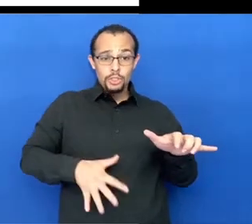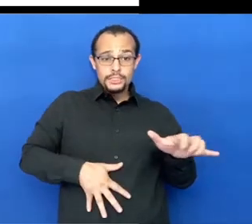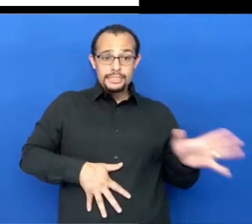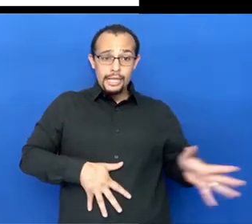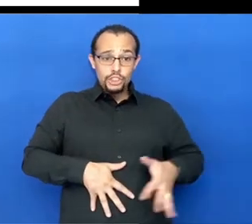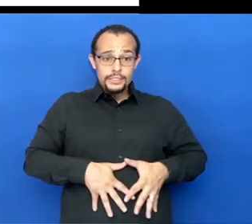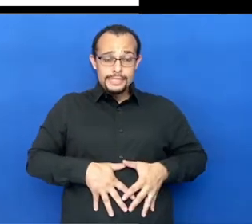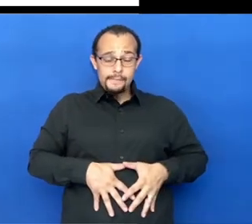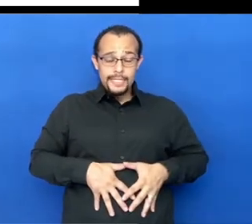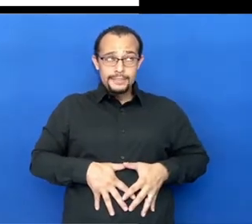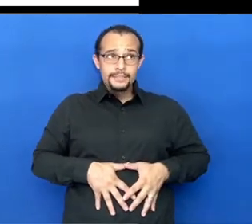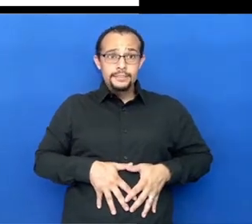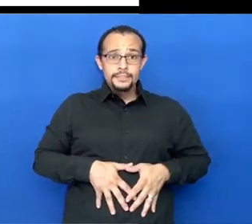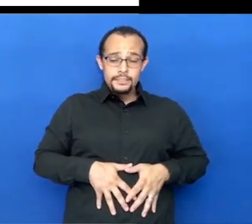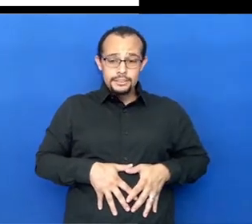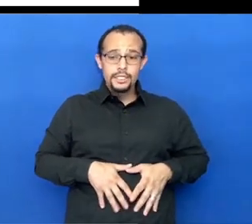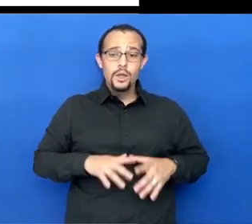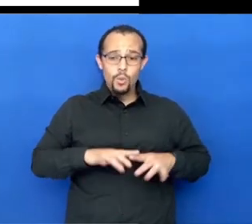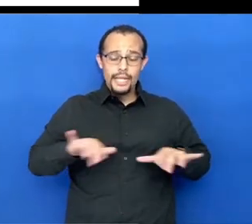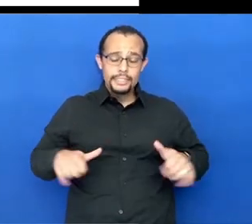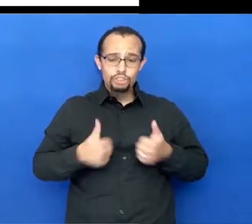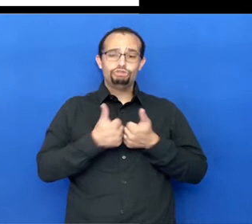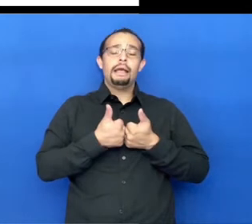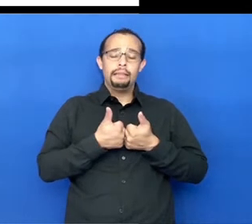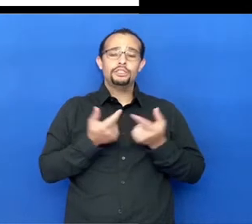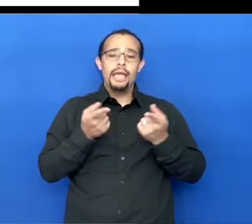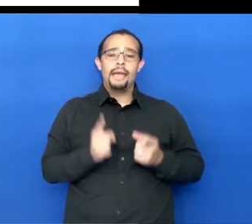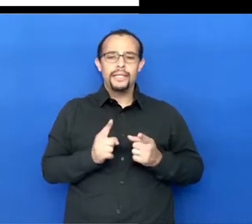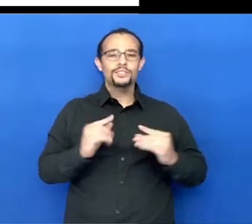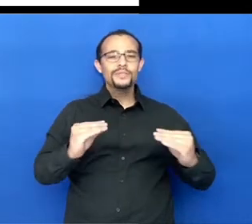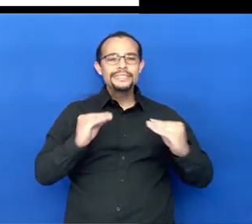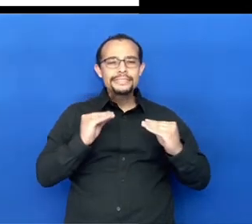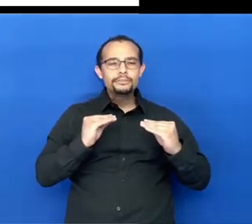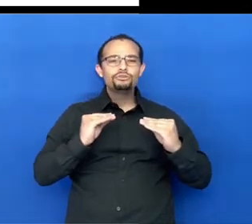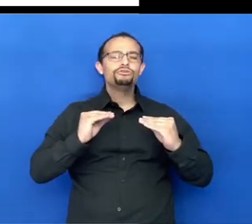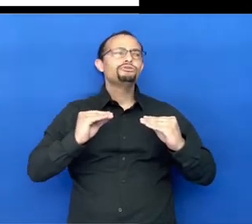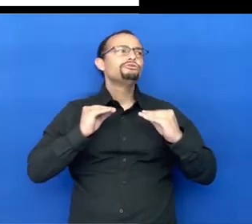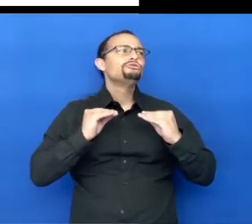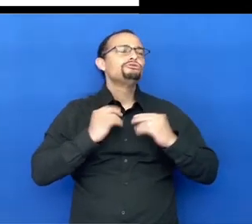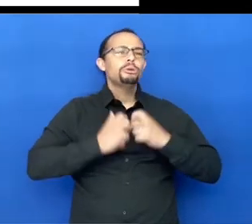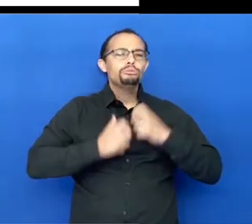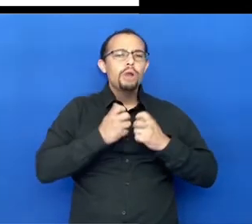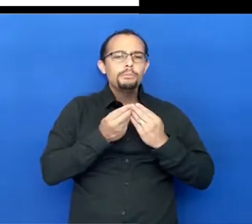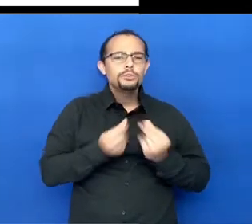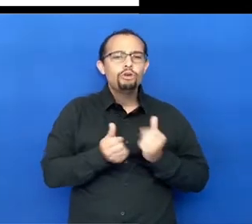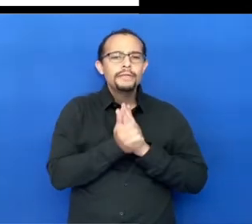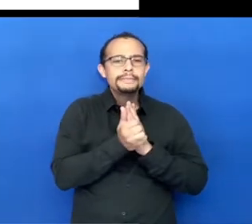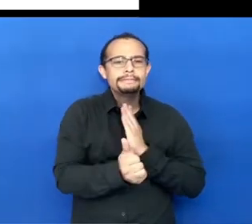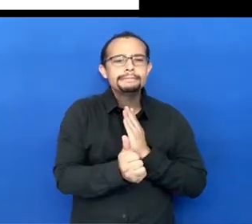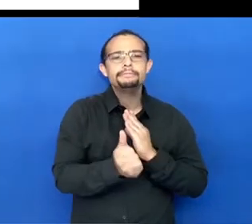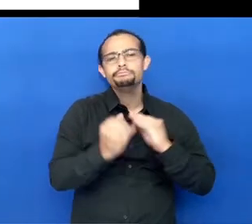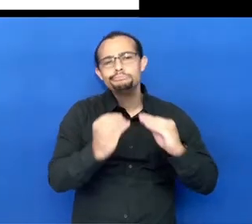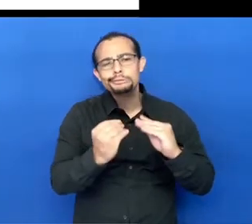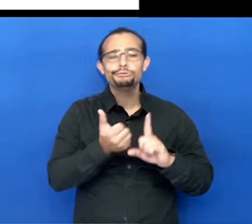This is so cute. The little monster puts his hands on his tummy when faced with a challenge, and it